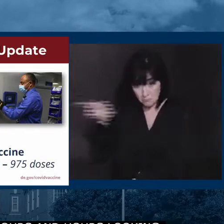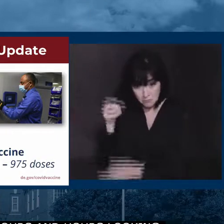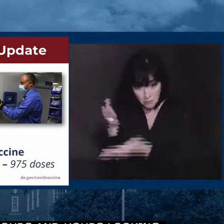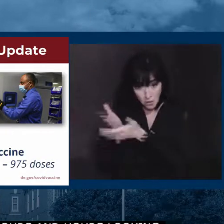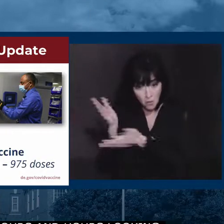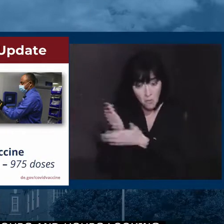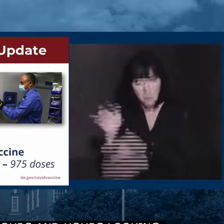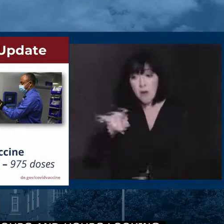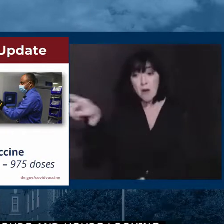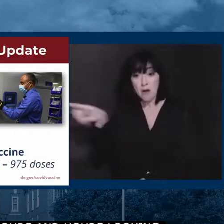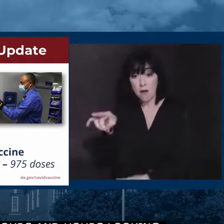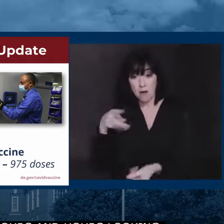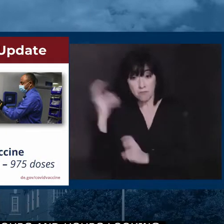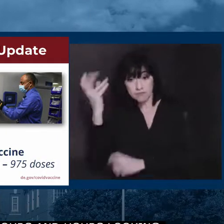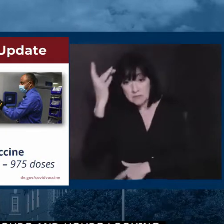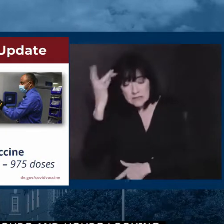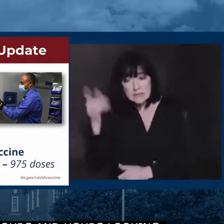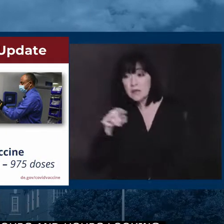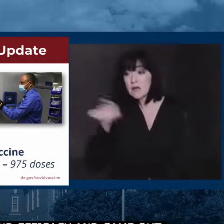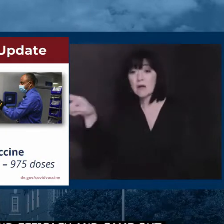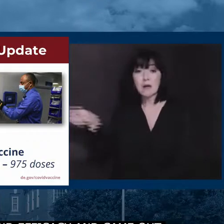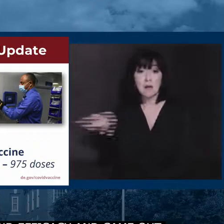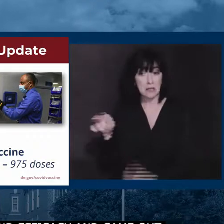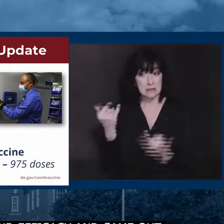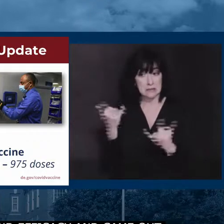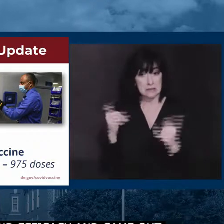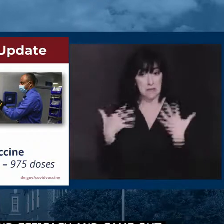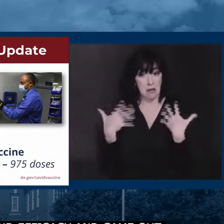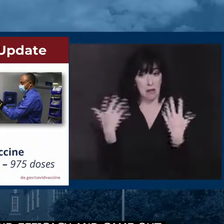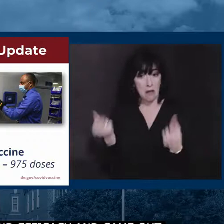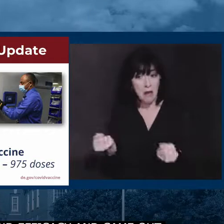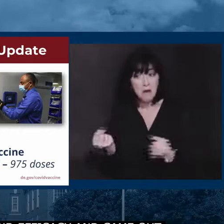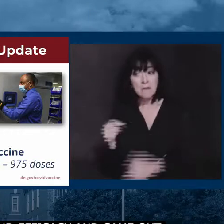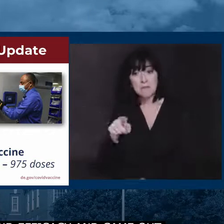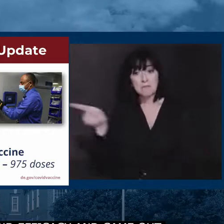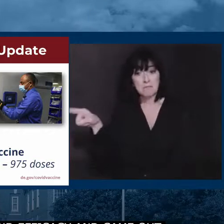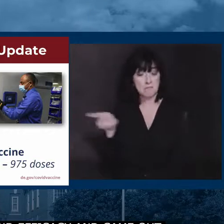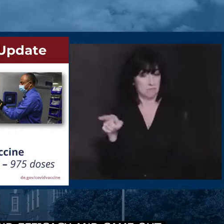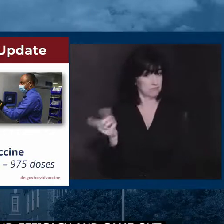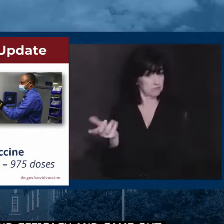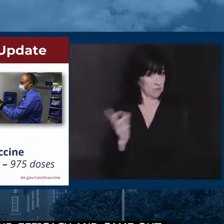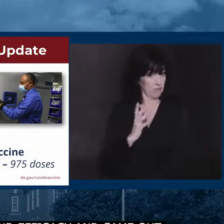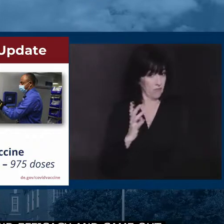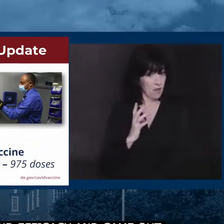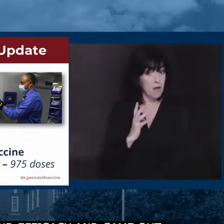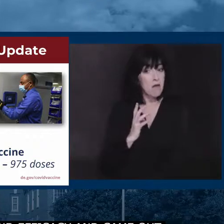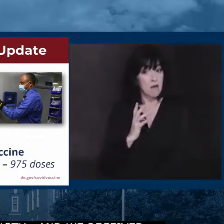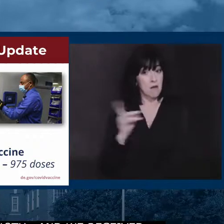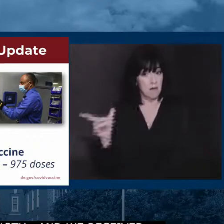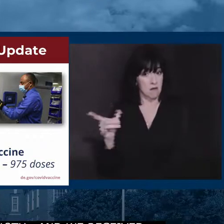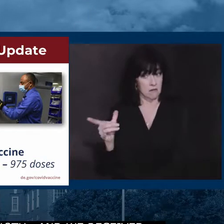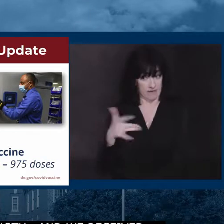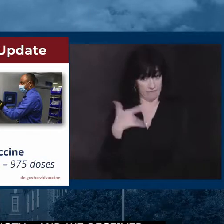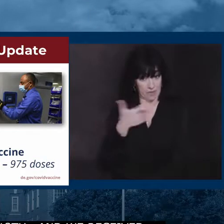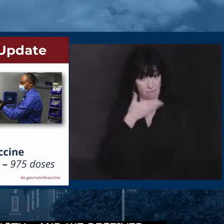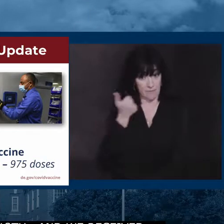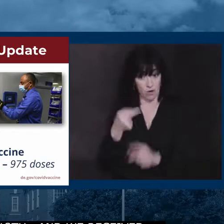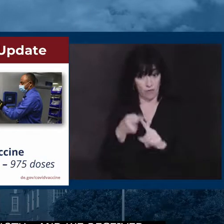we received our first vaccine here in Delaware at Bay Health yesterday.